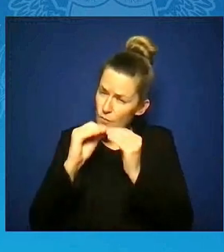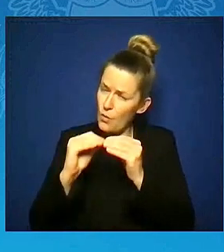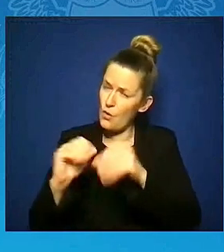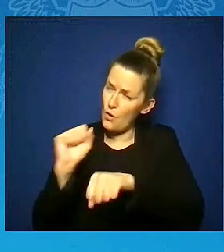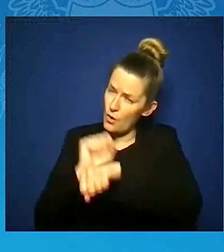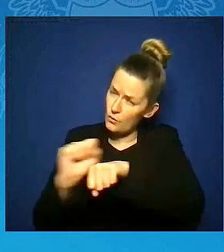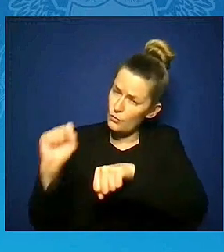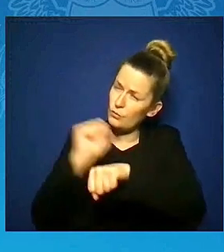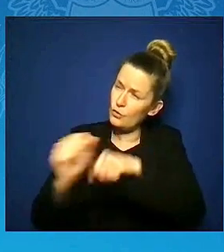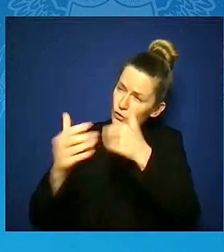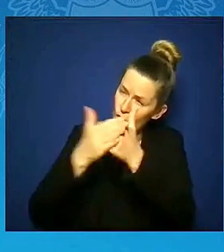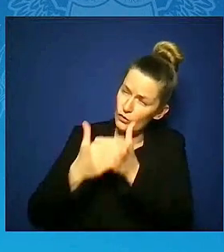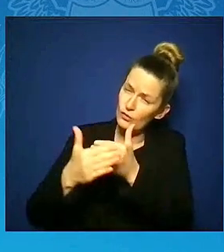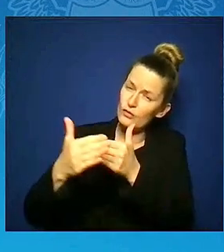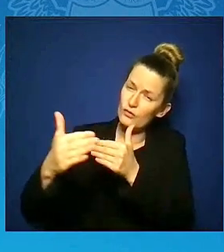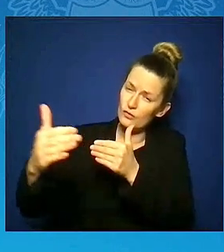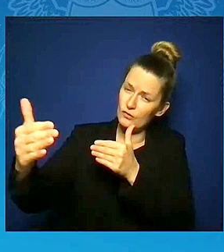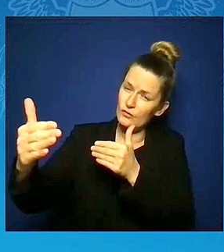let's not let anybody